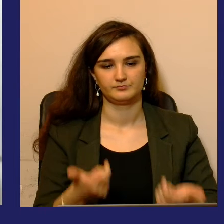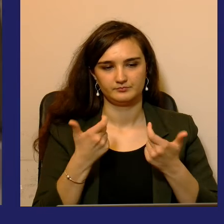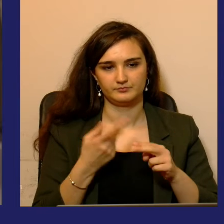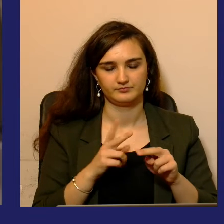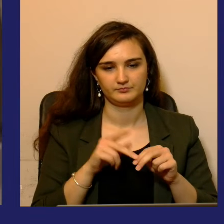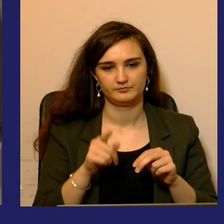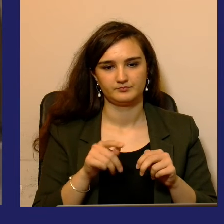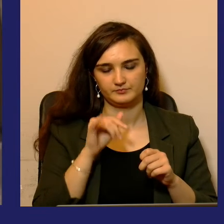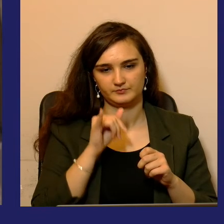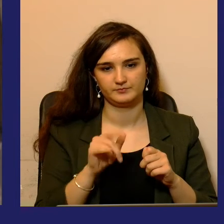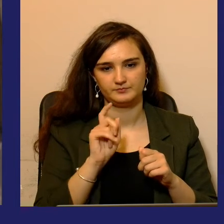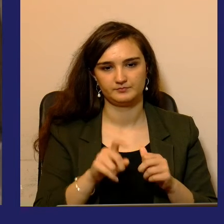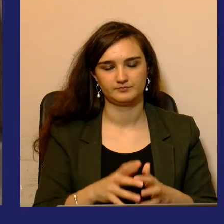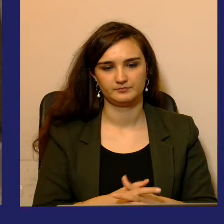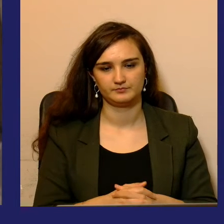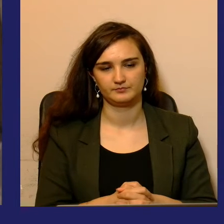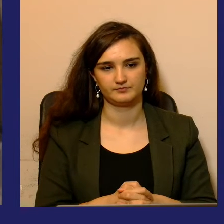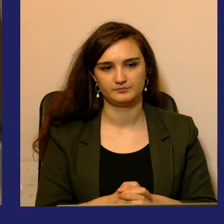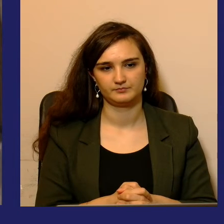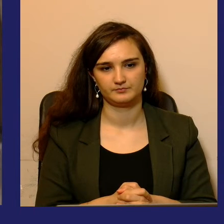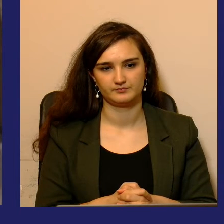I'm actually not the host. Maybe Teona can.